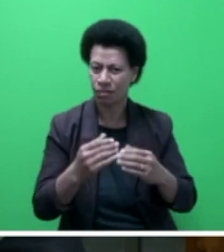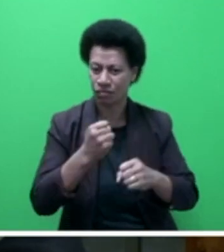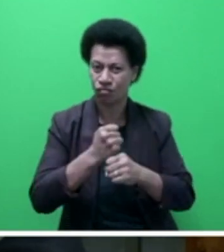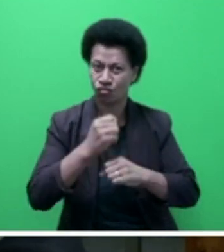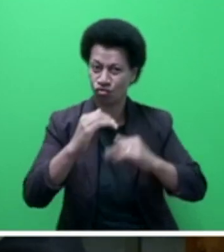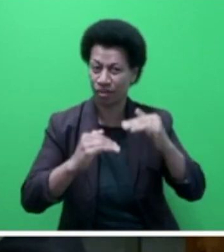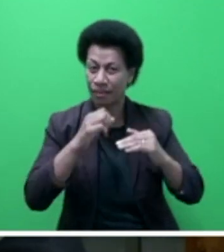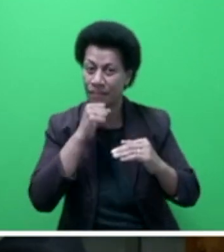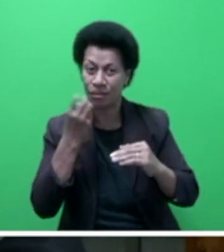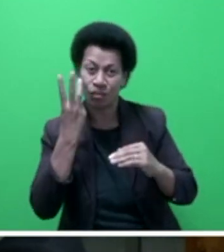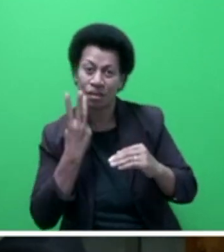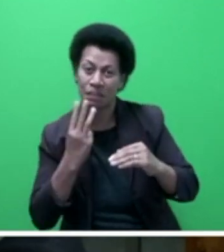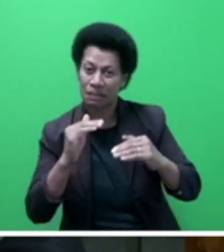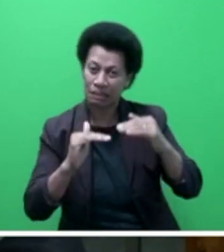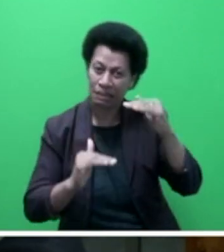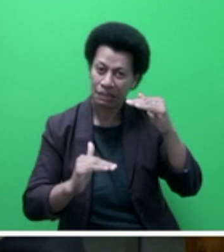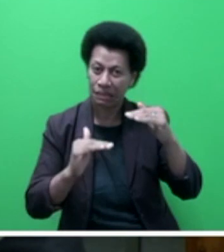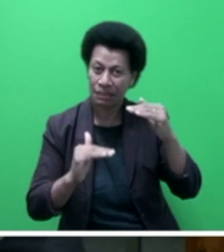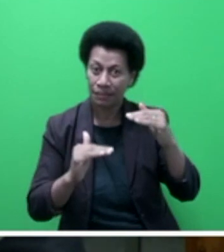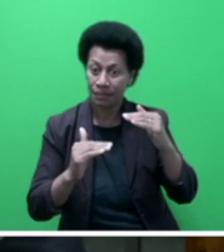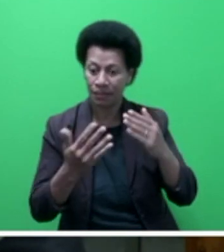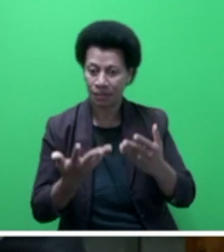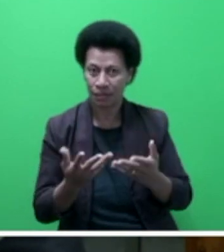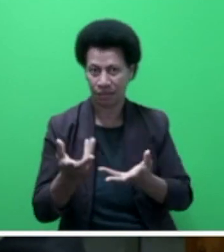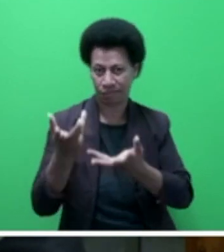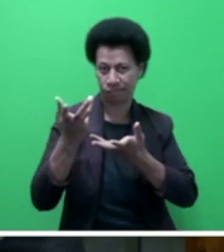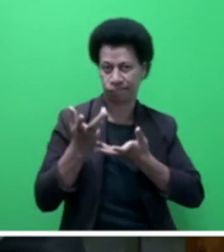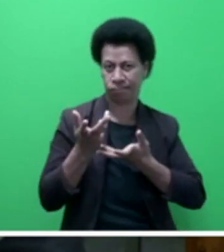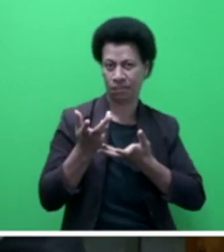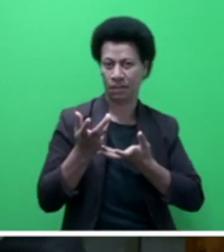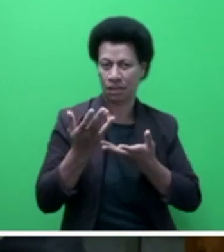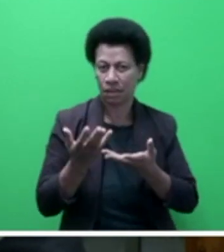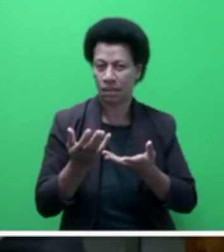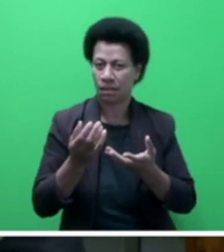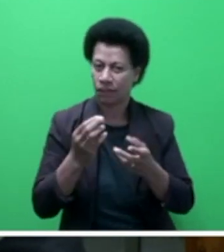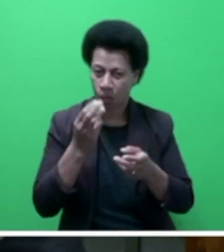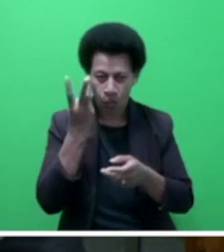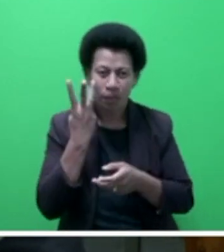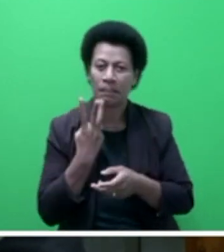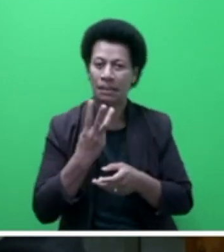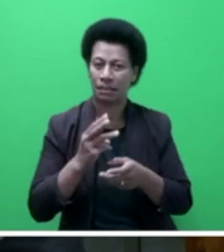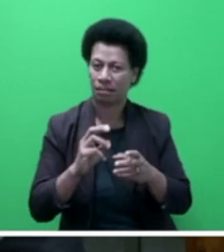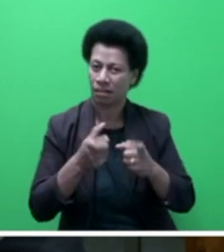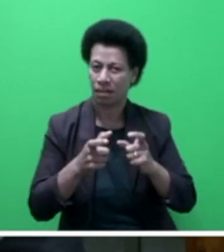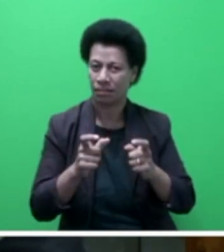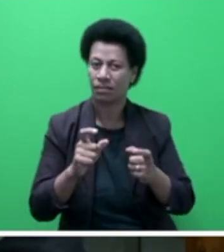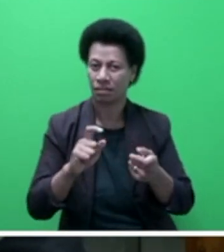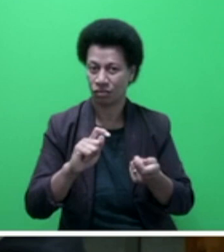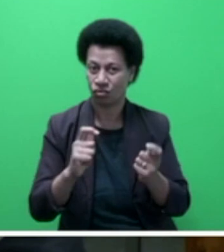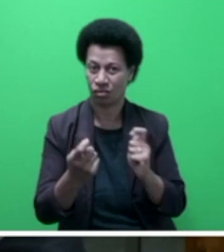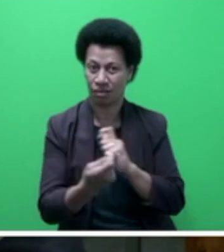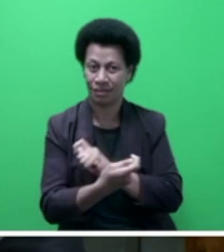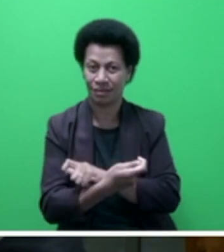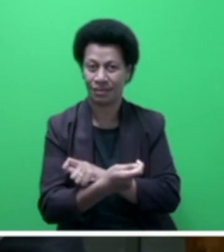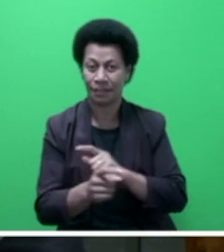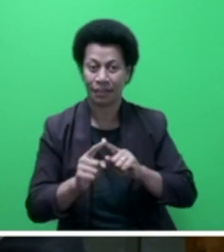gaps, climate change ultimately places a greater burden on women. Men and women are affected by climate change in different ways